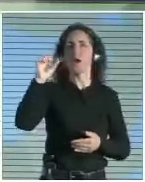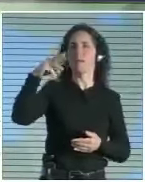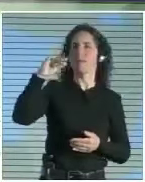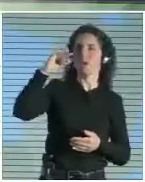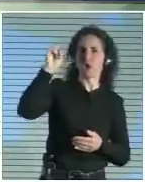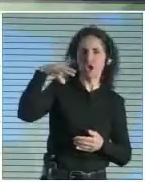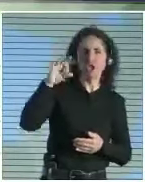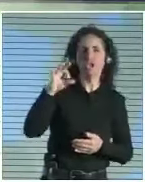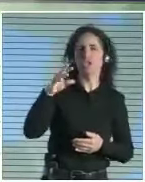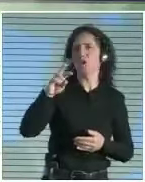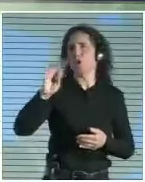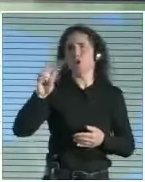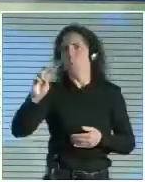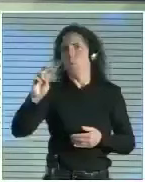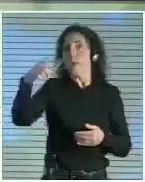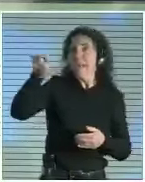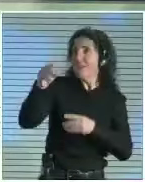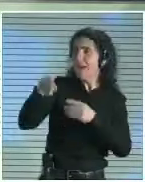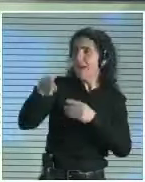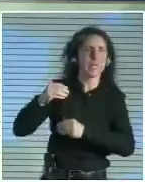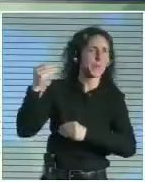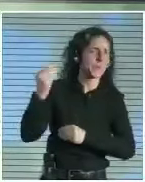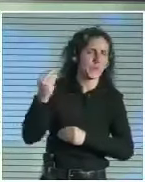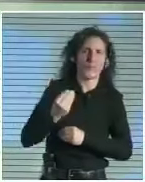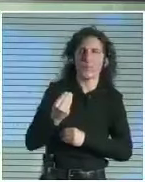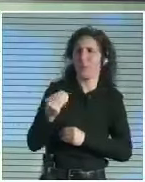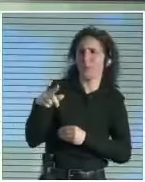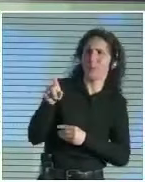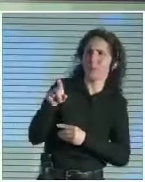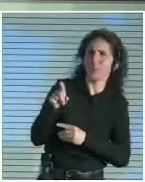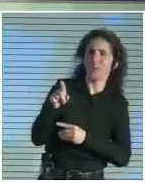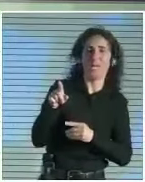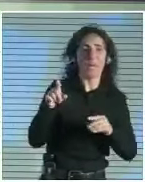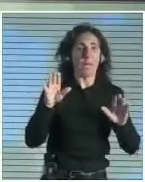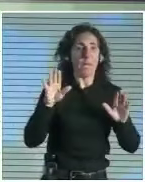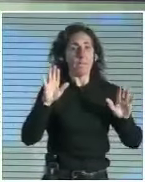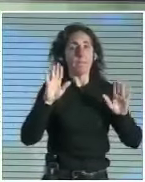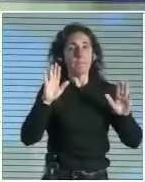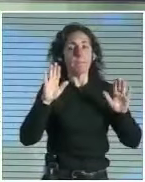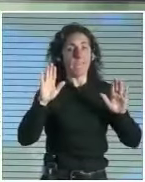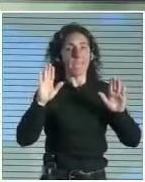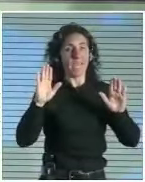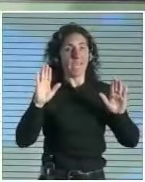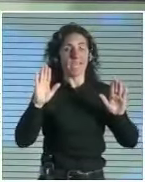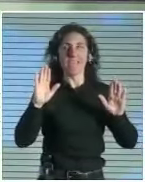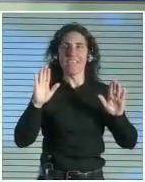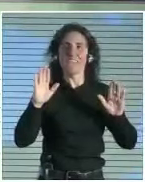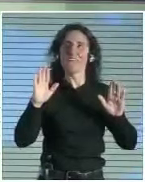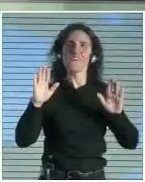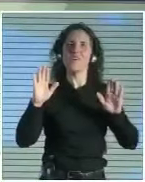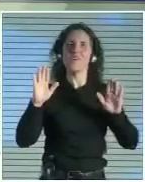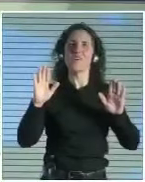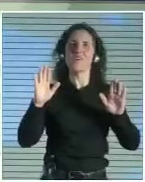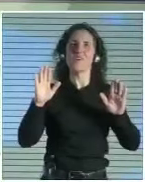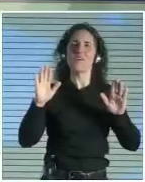a department with it. So it's not homogeneous across the country. So it's very hard to